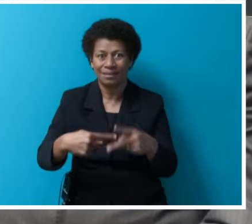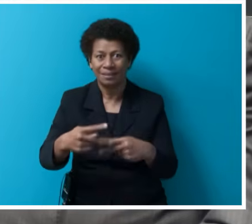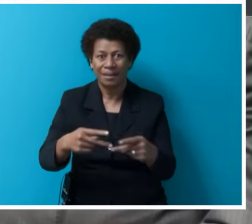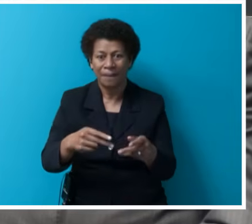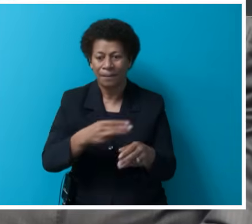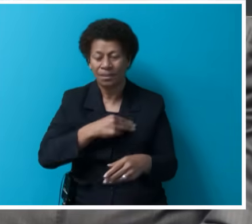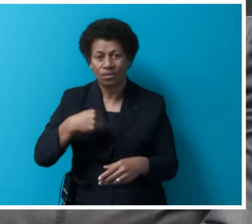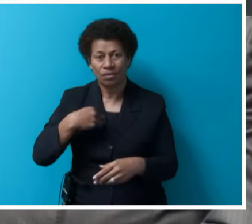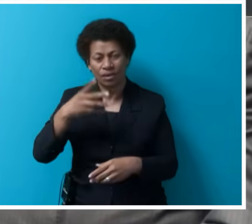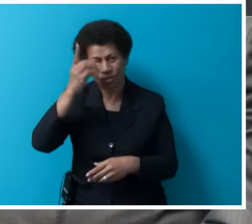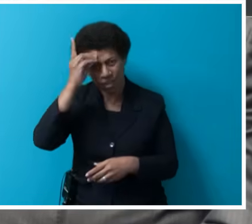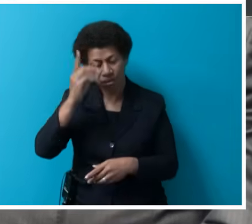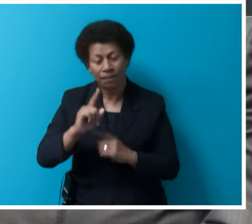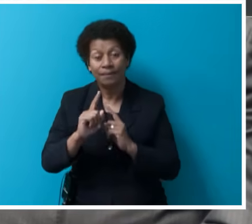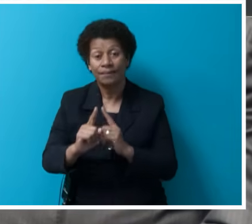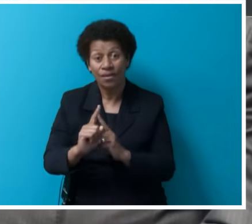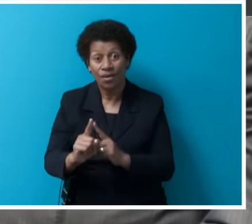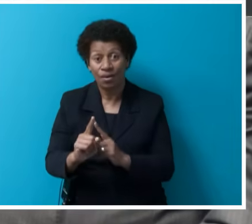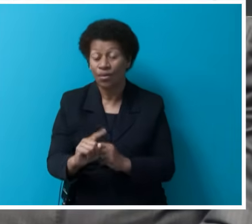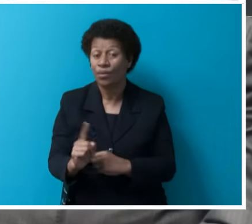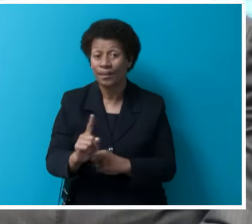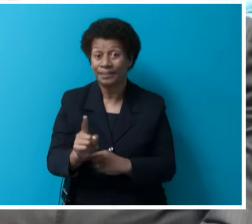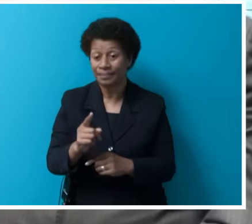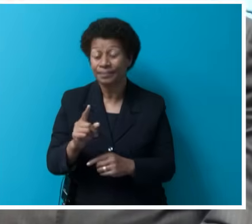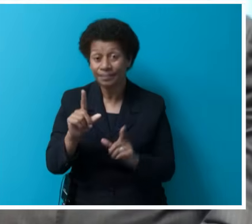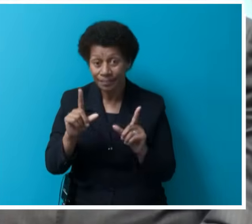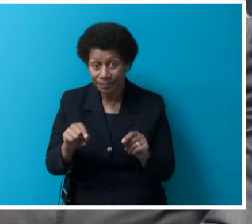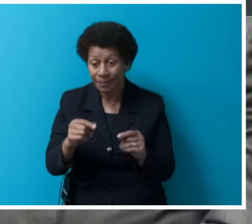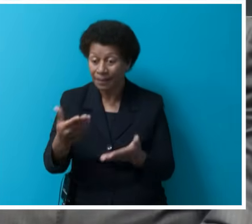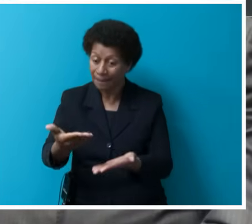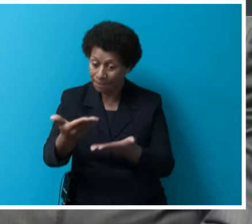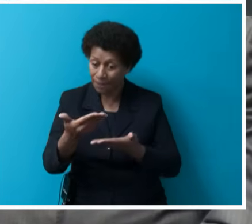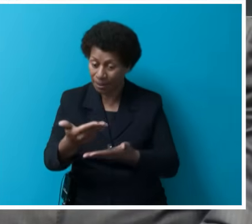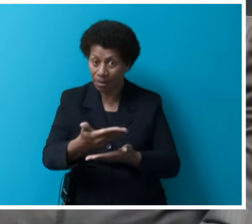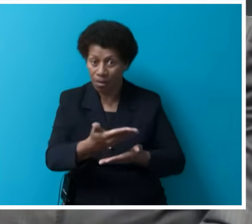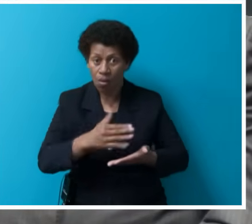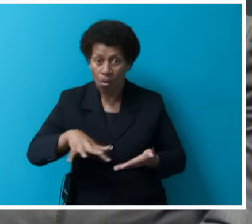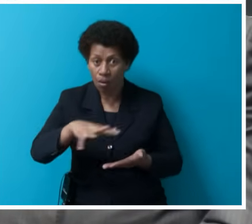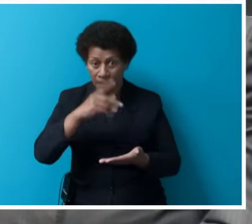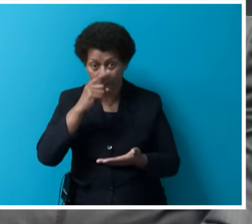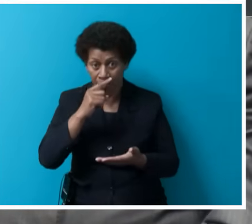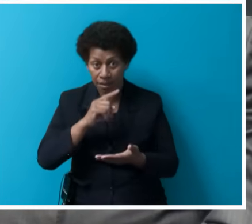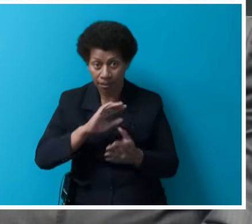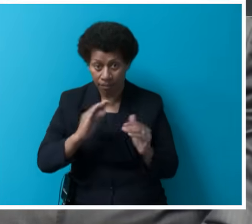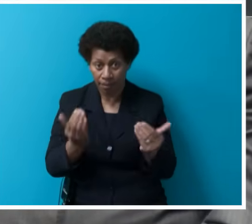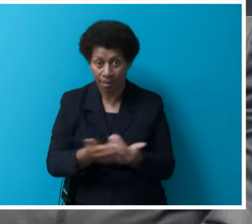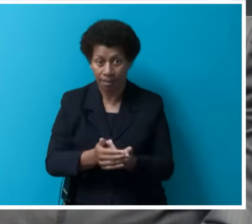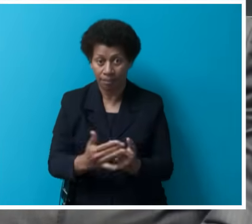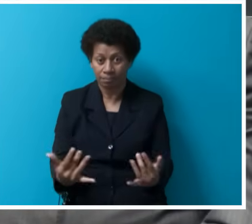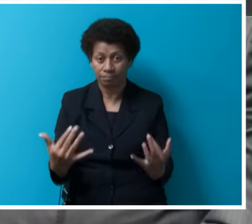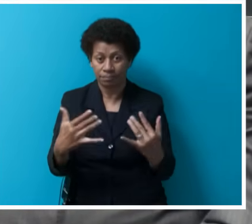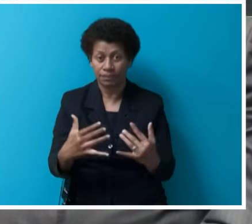people together and allow school managements to take the responsibility to